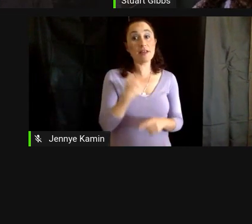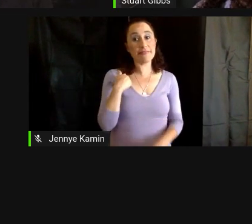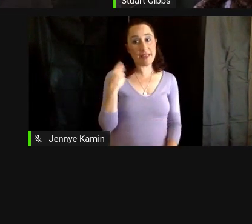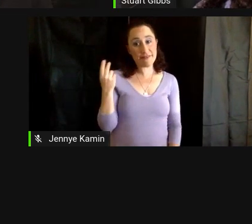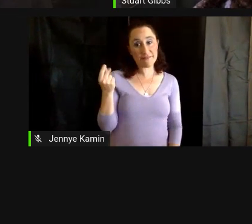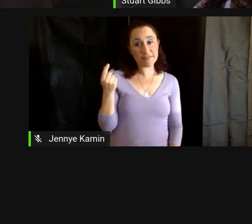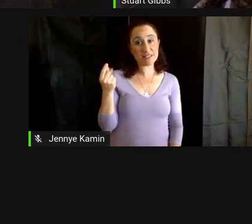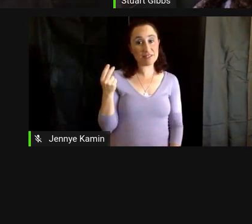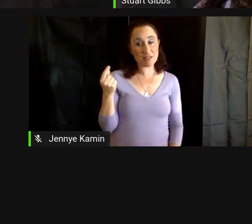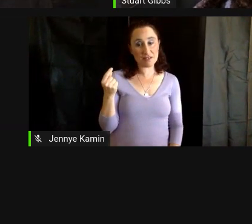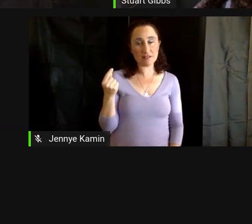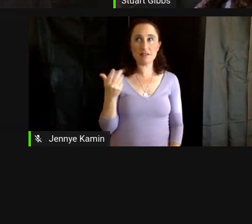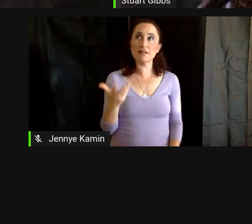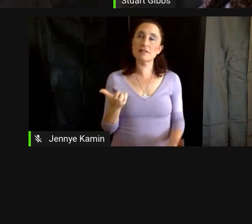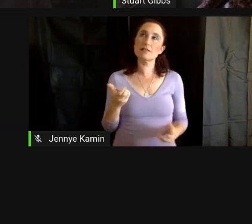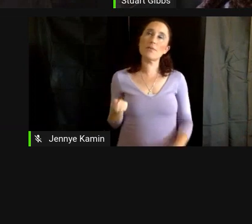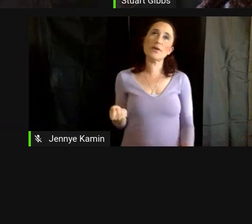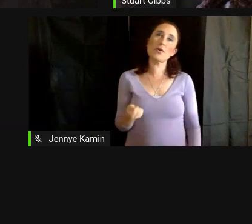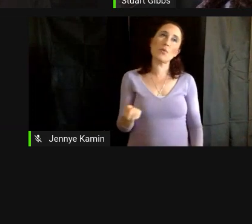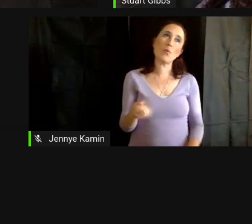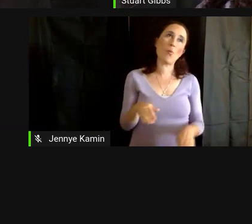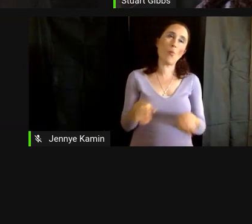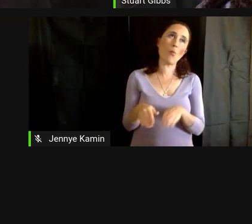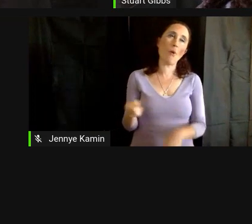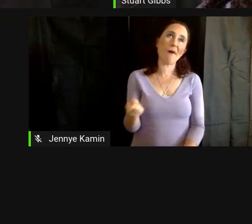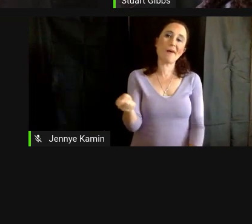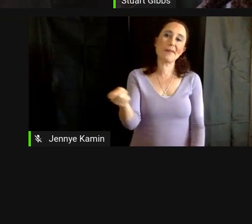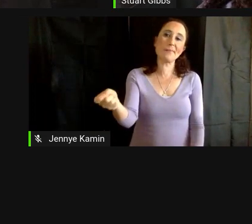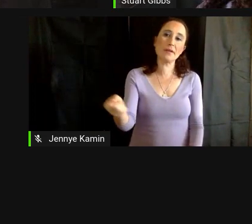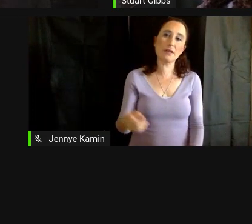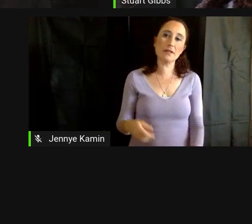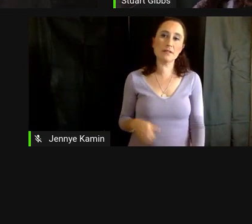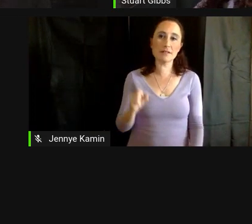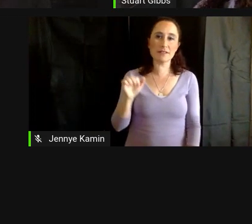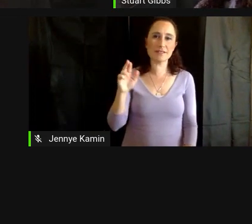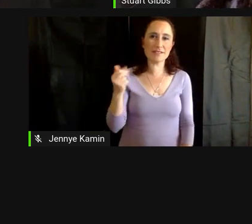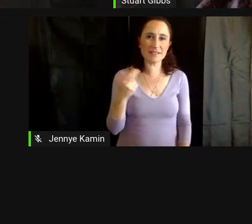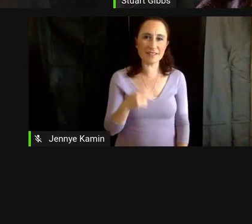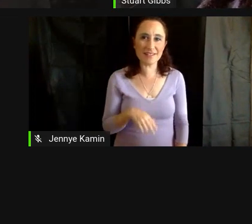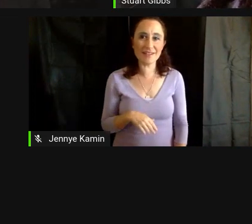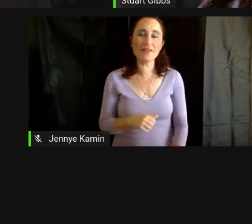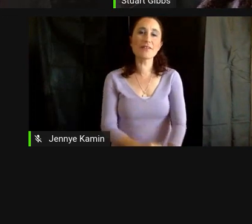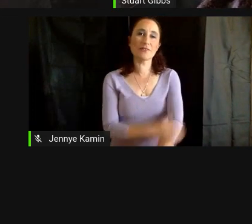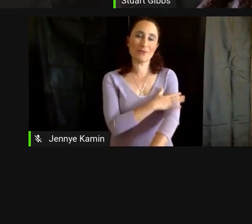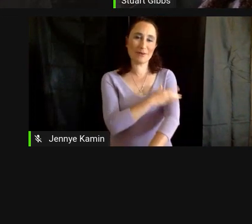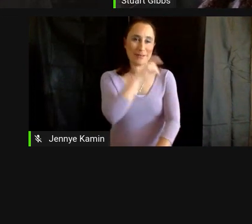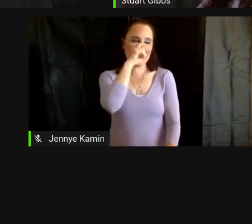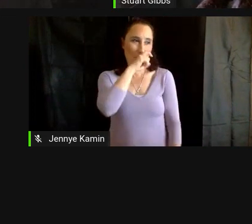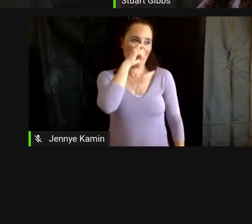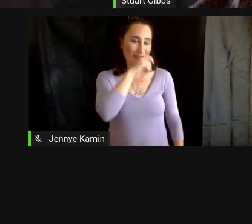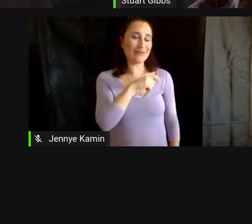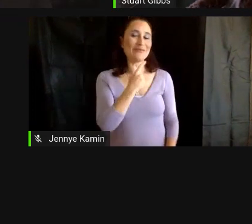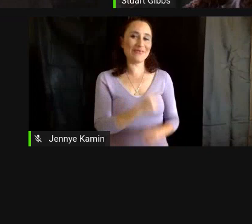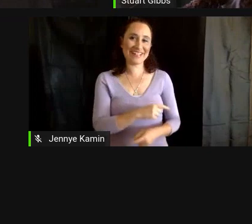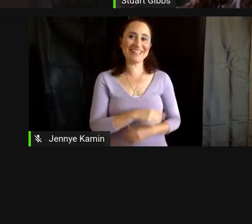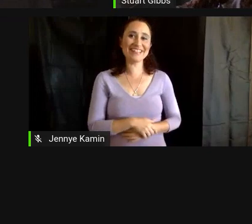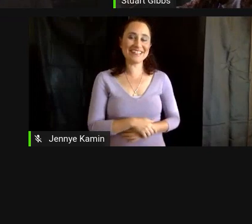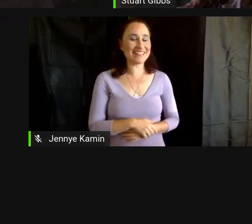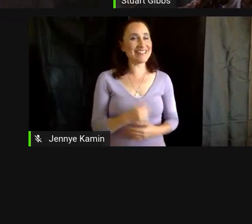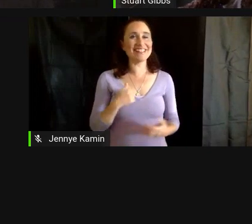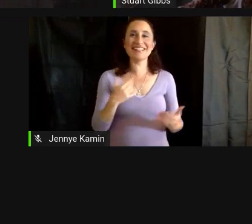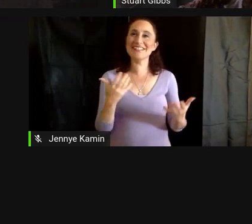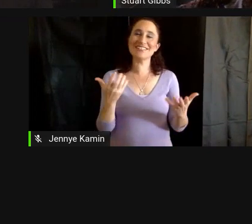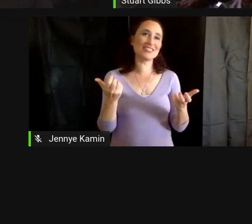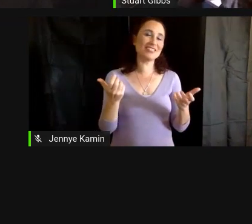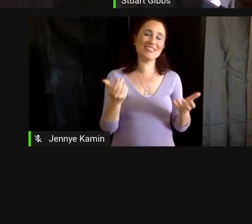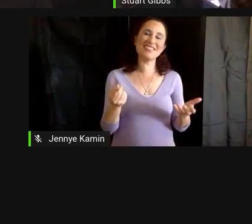dog, and he doesn't want to walk the dog. He's not really up for it. Wait, Sarah, what was your thing again? Oh wait, the creepy doll. Okay, cool. Right. So he doesn't want to walk the